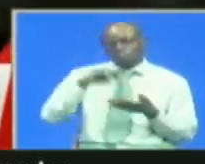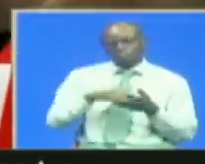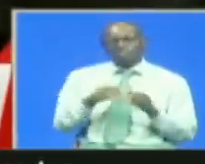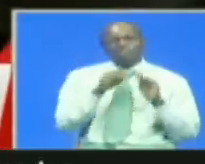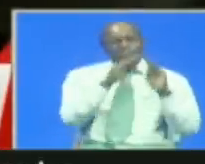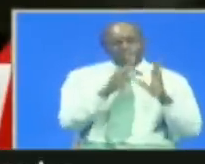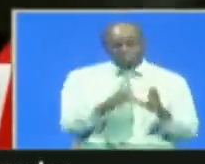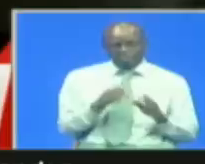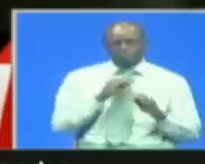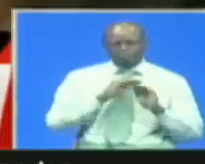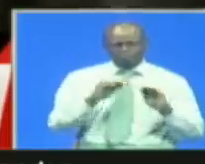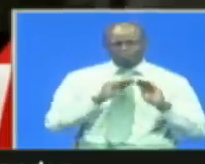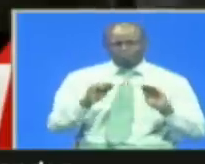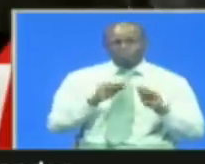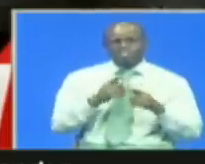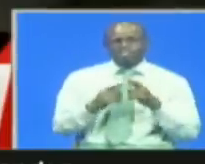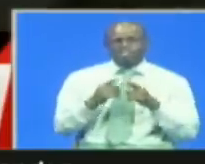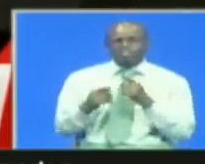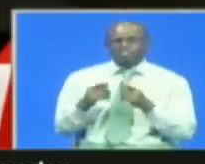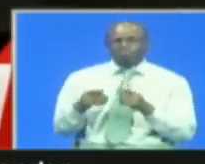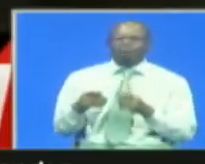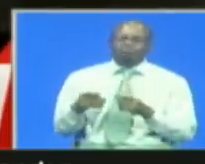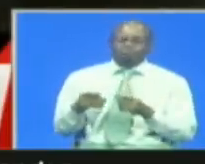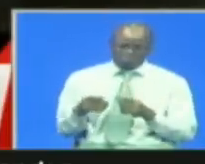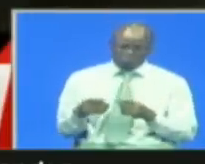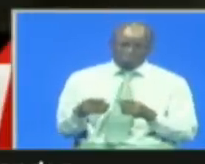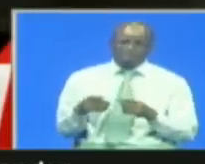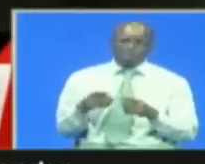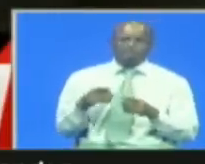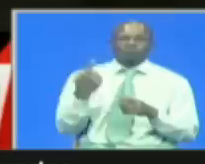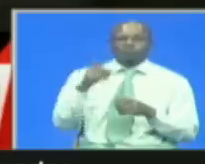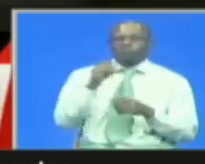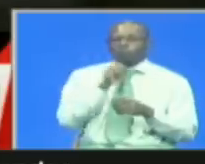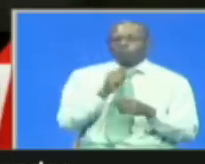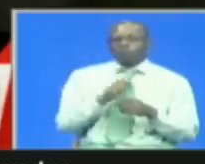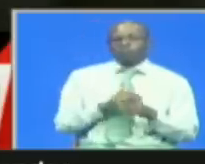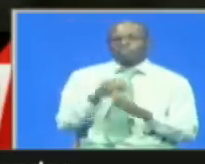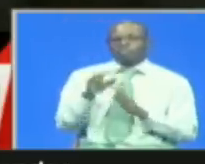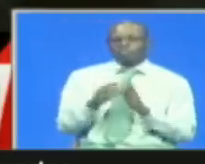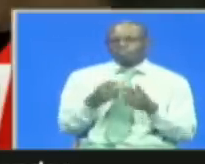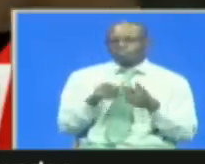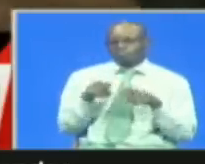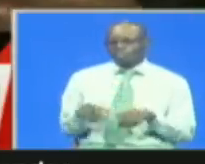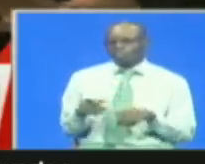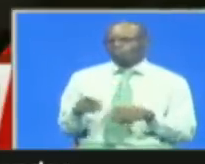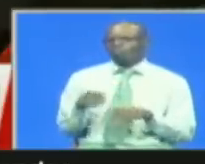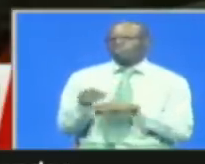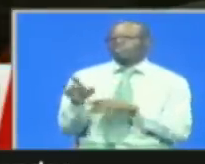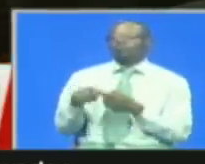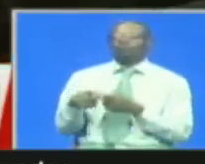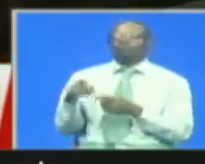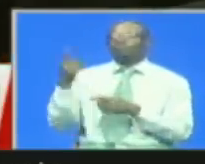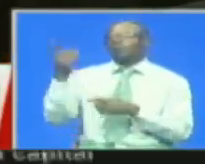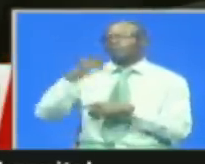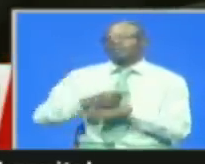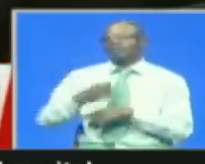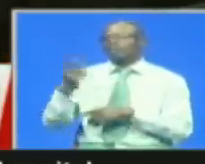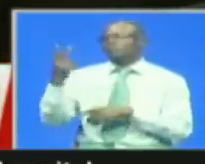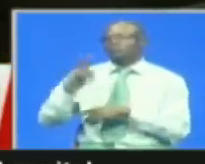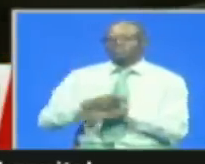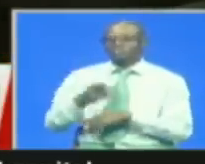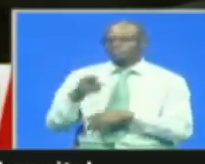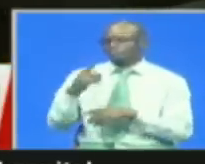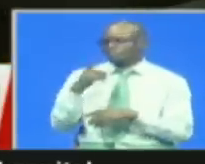awali. Leo hii wampeleka mahali siku moja ama siku mbili. Wasema ameiva sasa anaweza